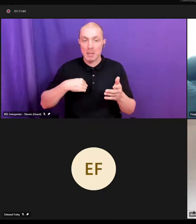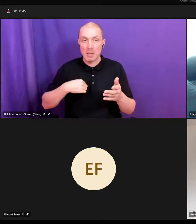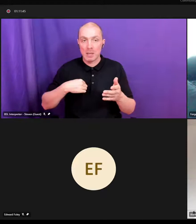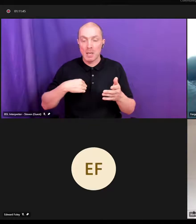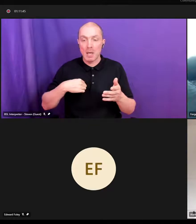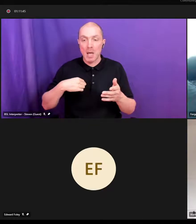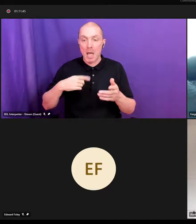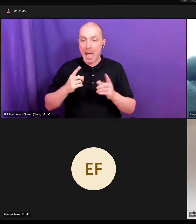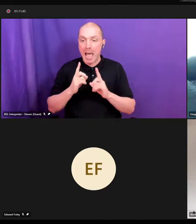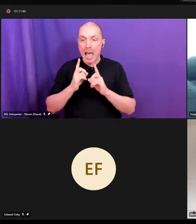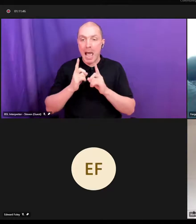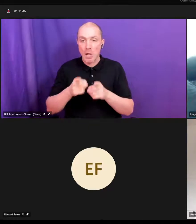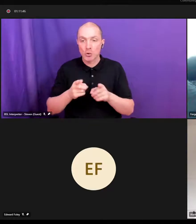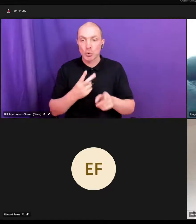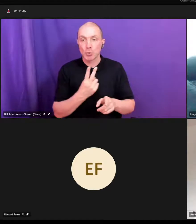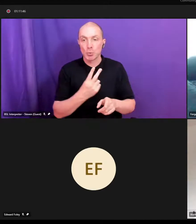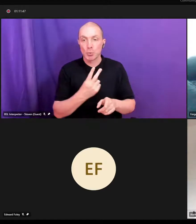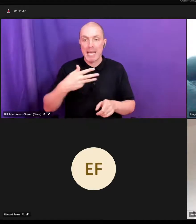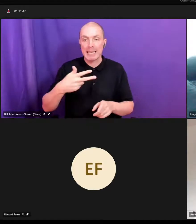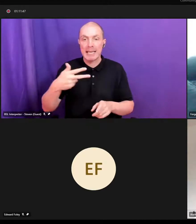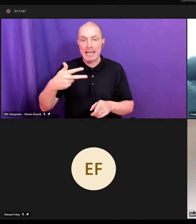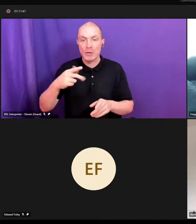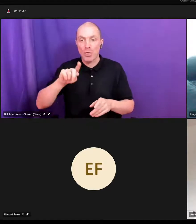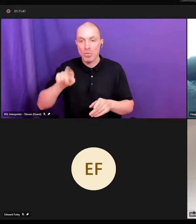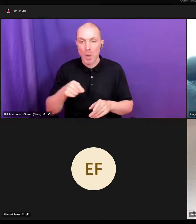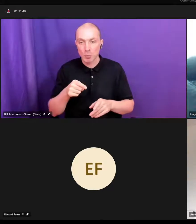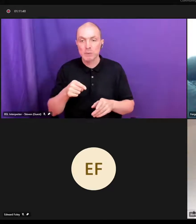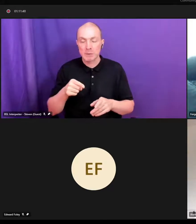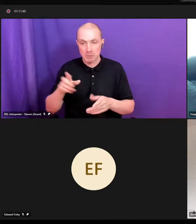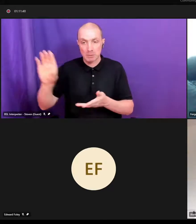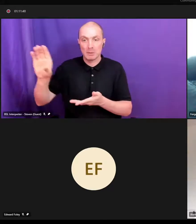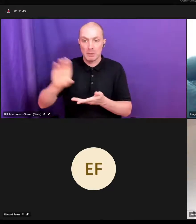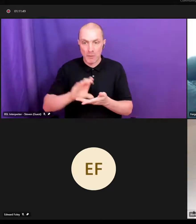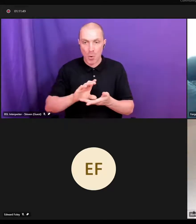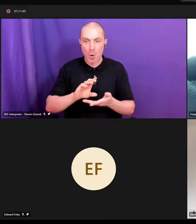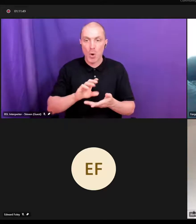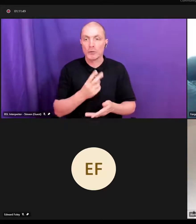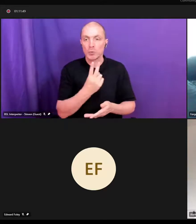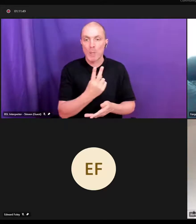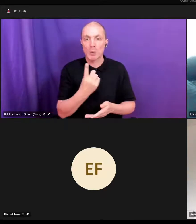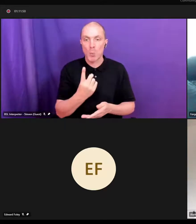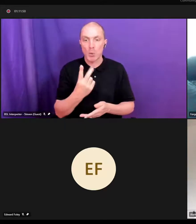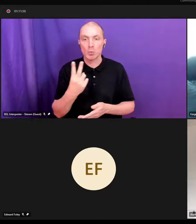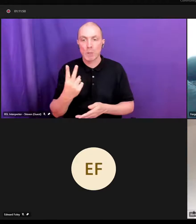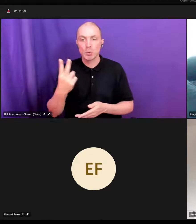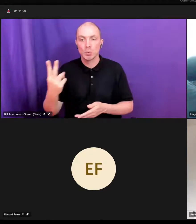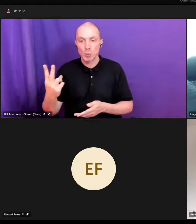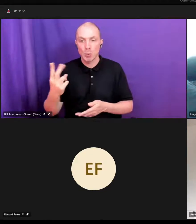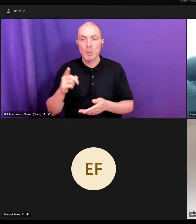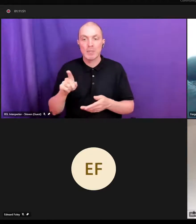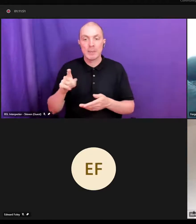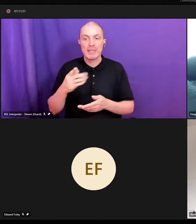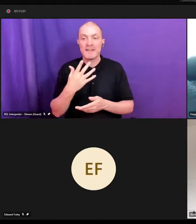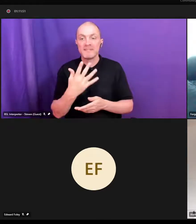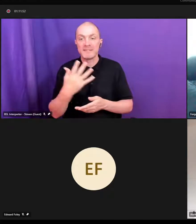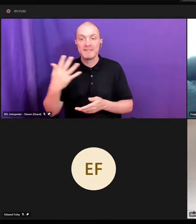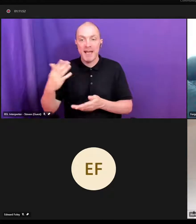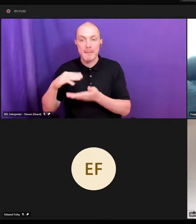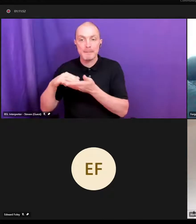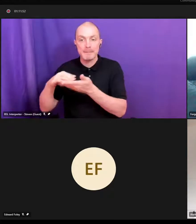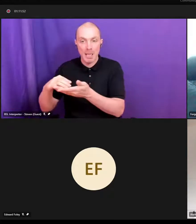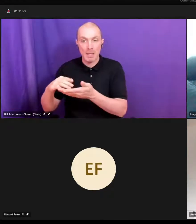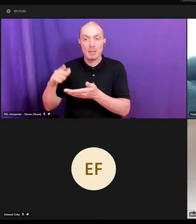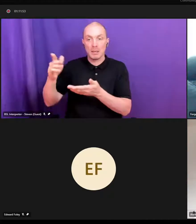of £298,000 for 2021-22. The remaining funding, £55 million funding, we're still